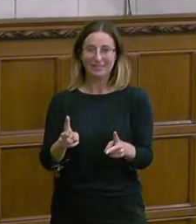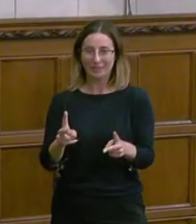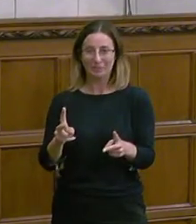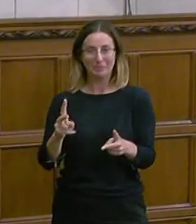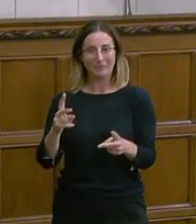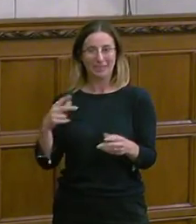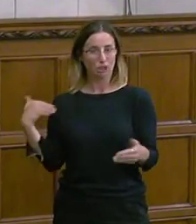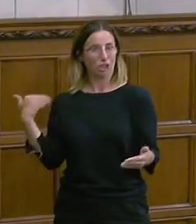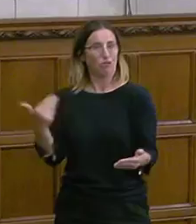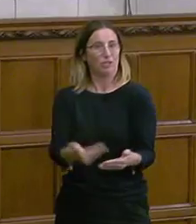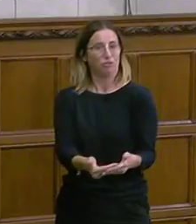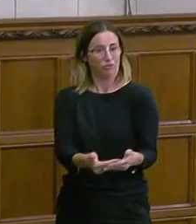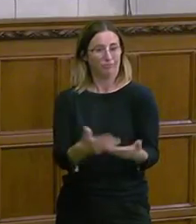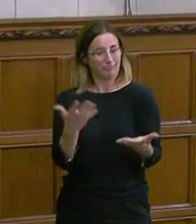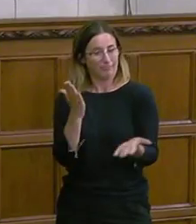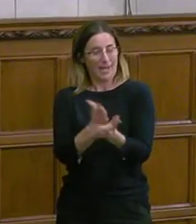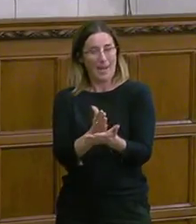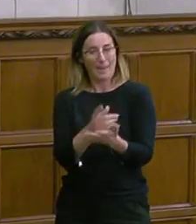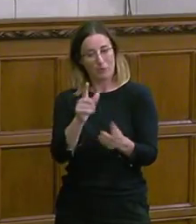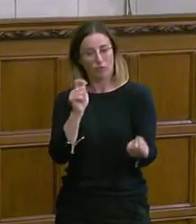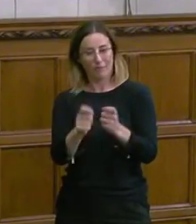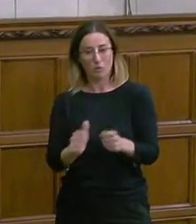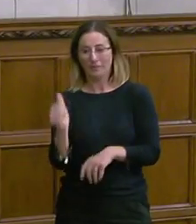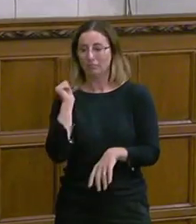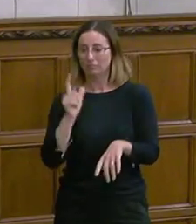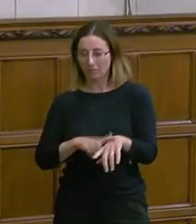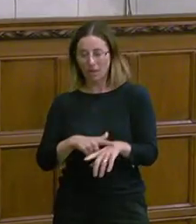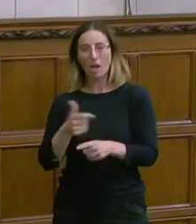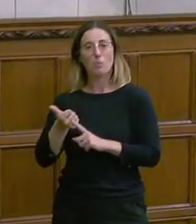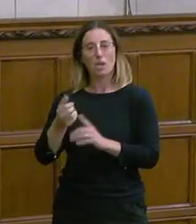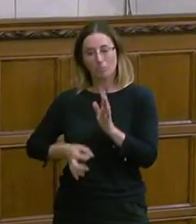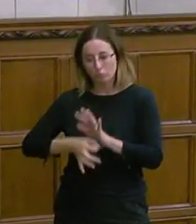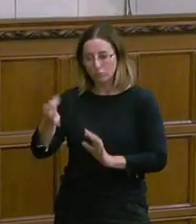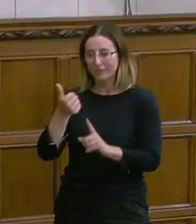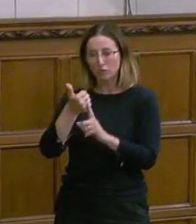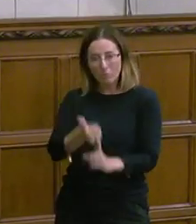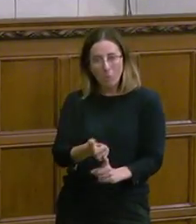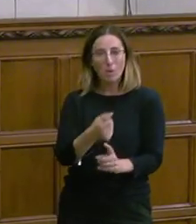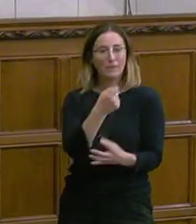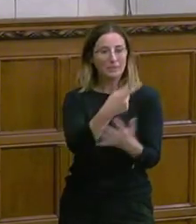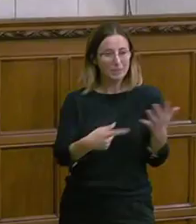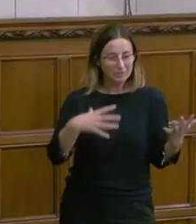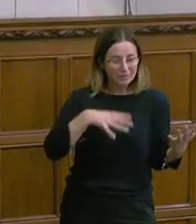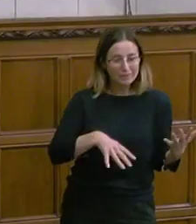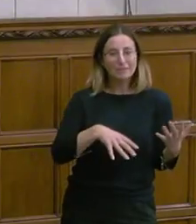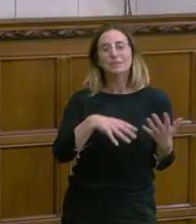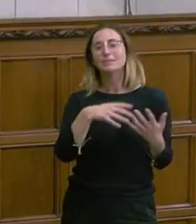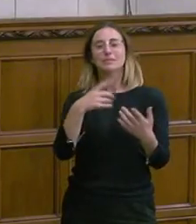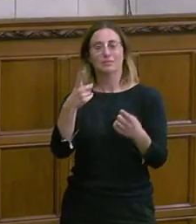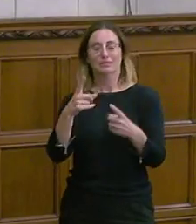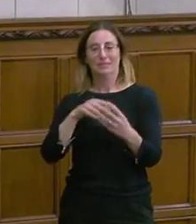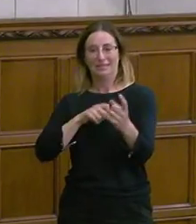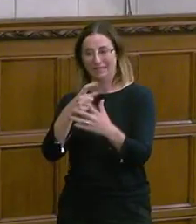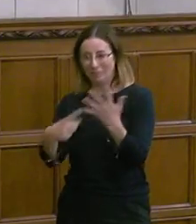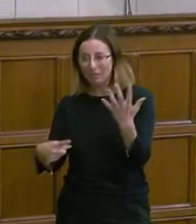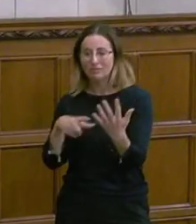about improving the support available to all children and young people with special educational needs and disability. And I want to be absolutely clear that